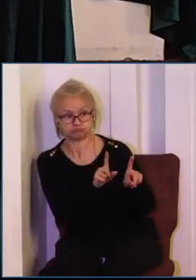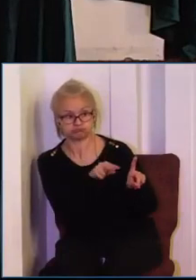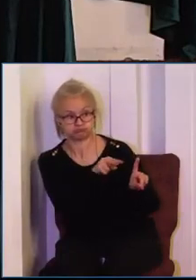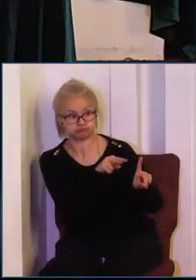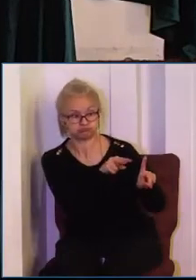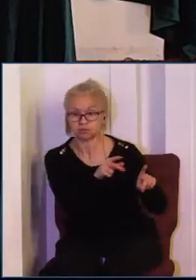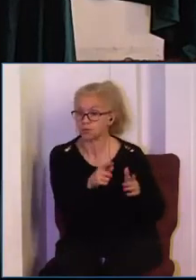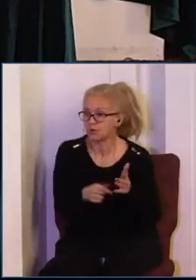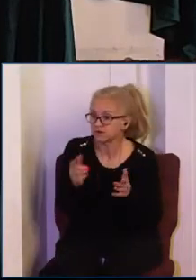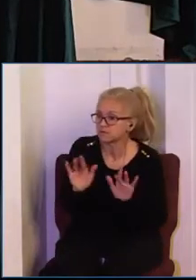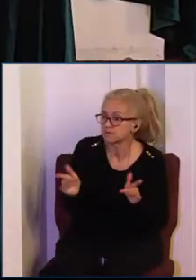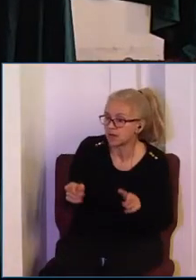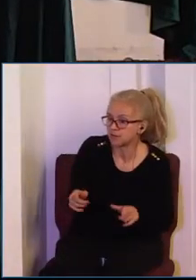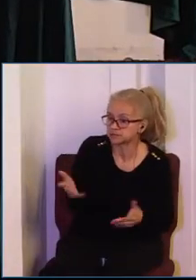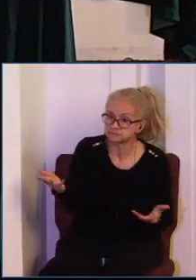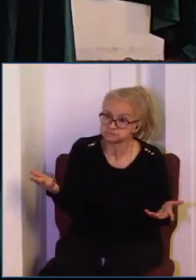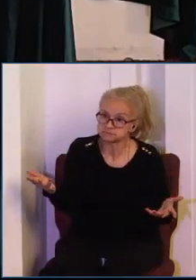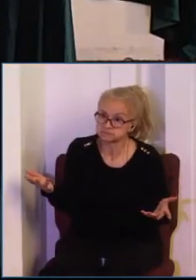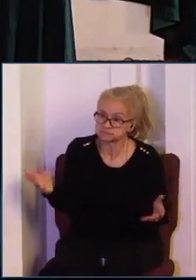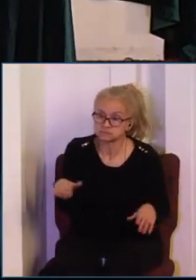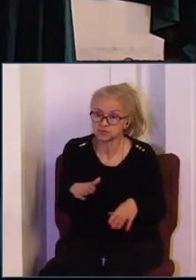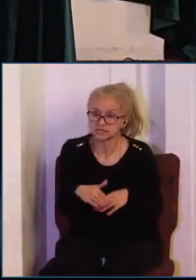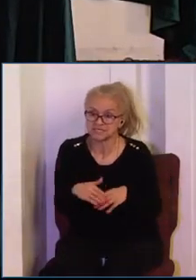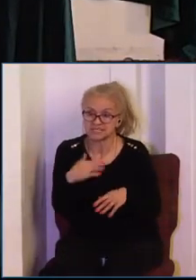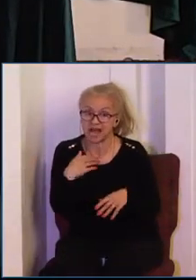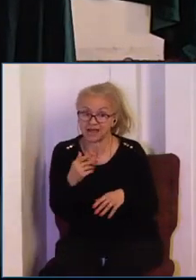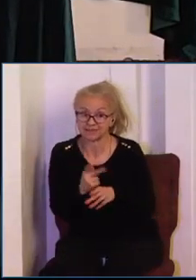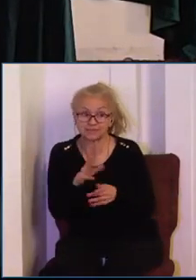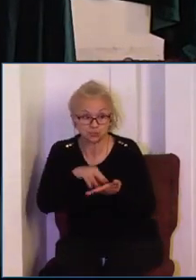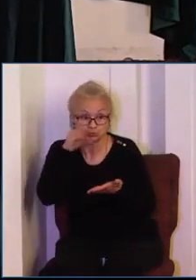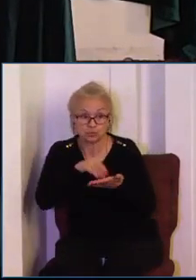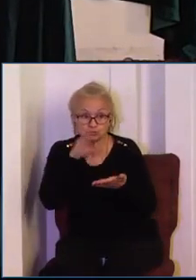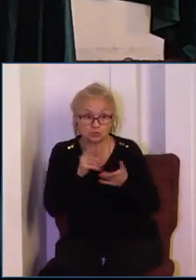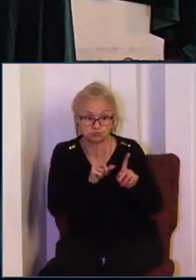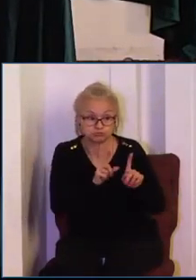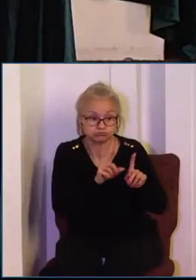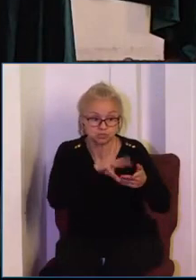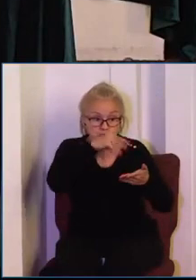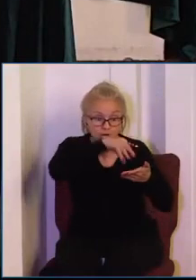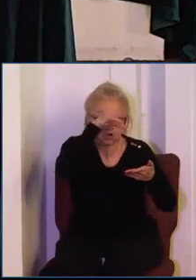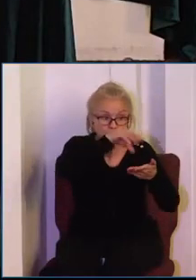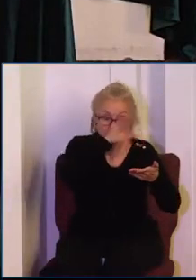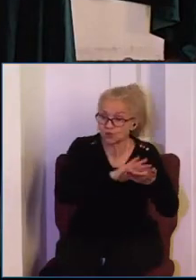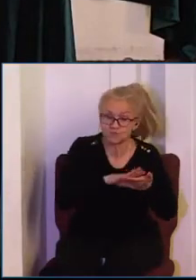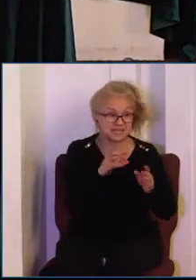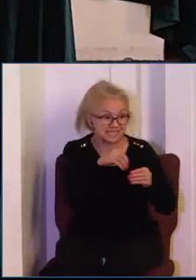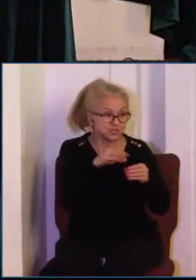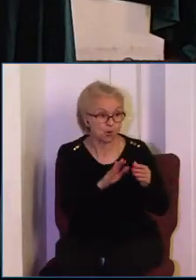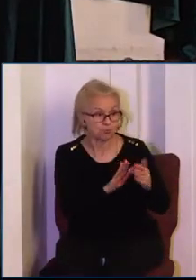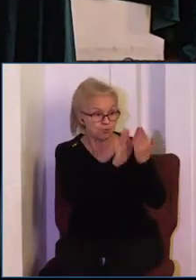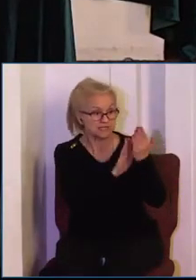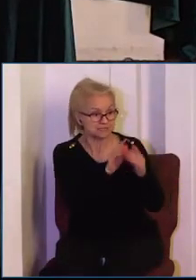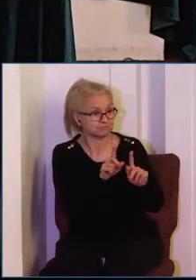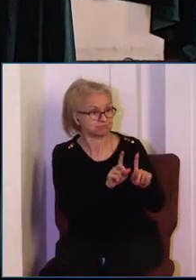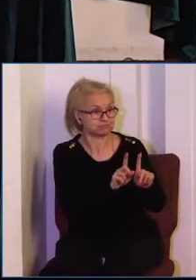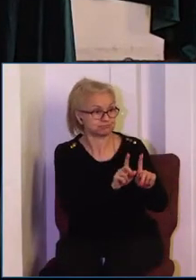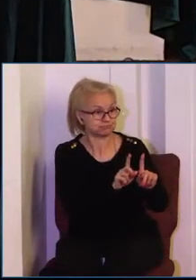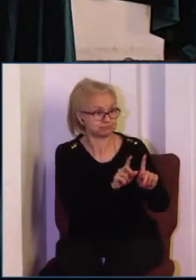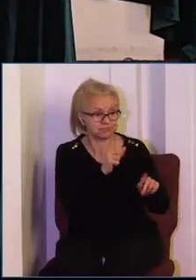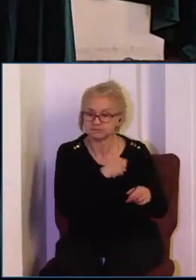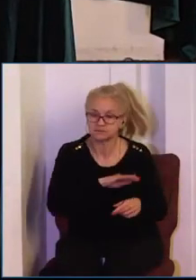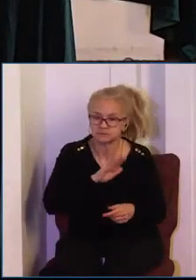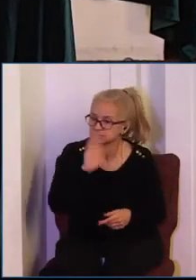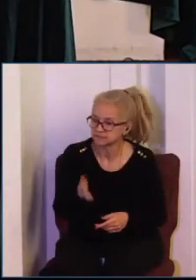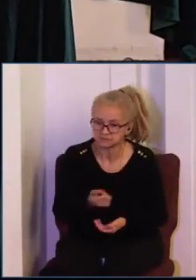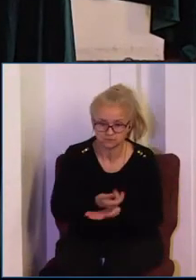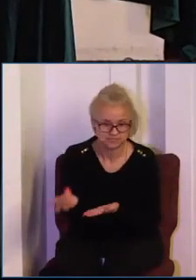nothing happens? Well, at least I get to keep learning. At least I keep being in your presence. It's not a waste of time